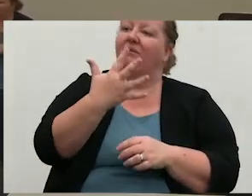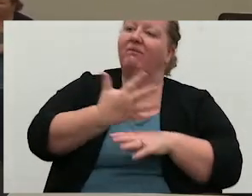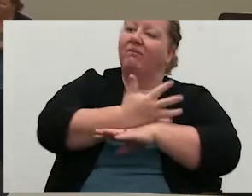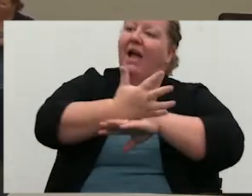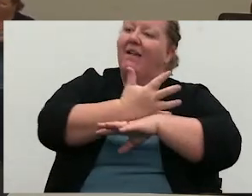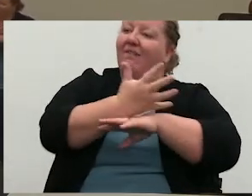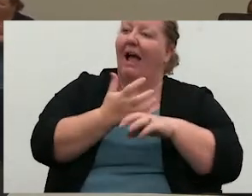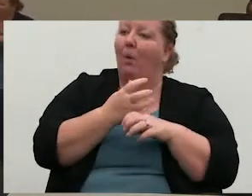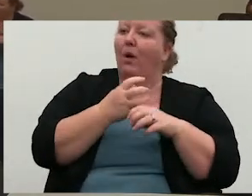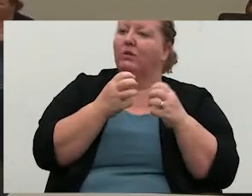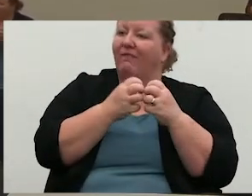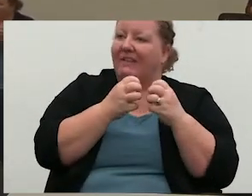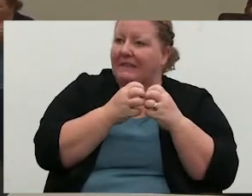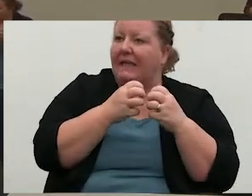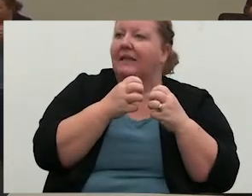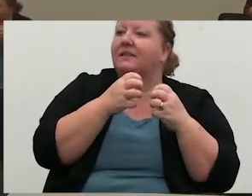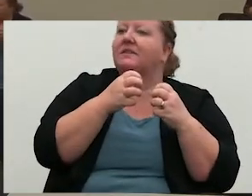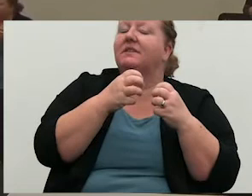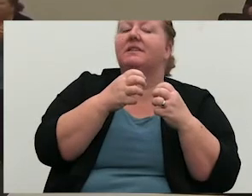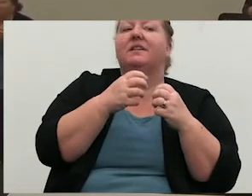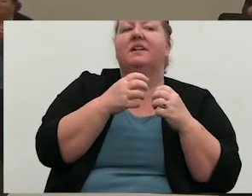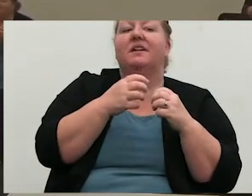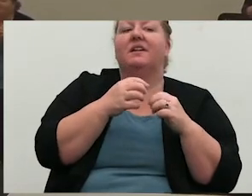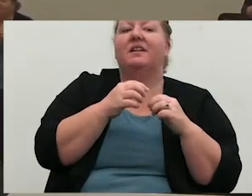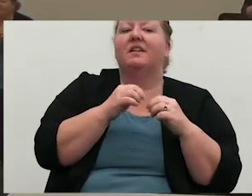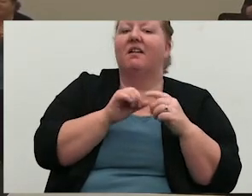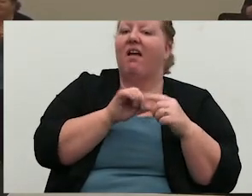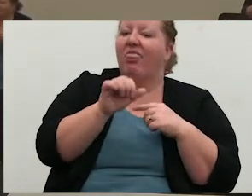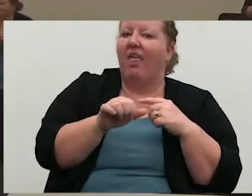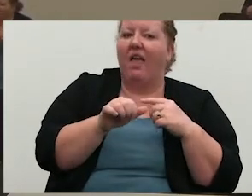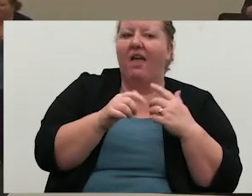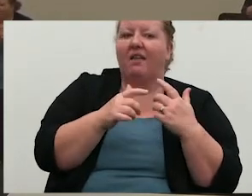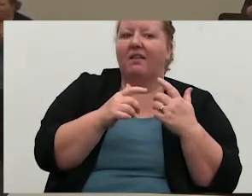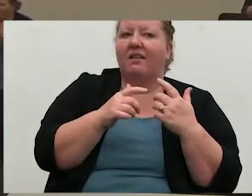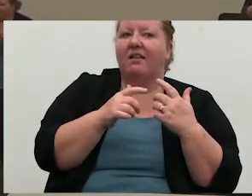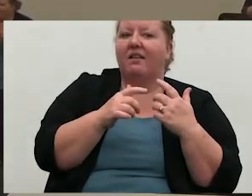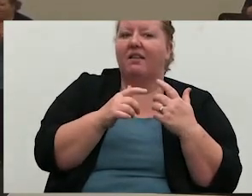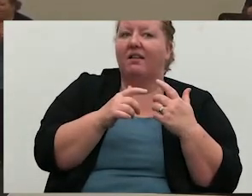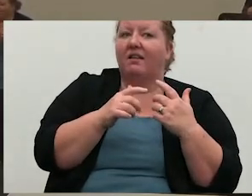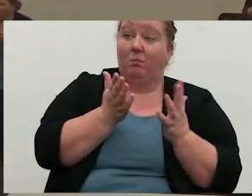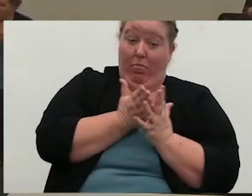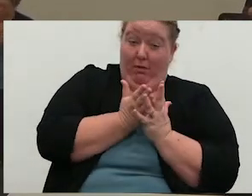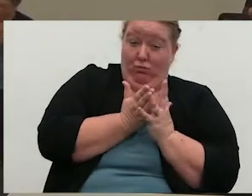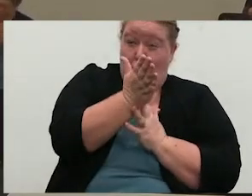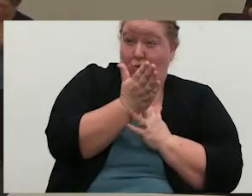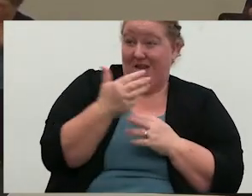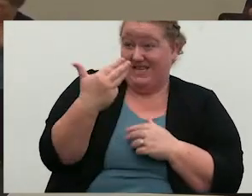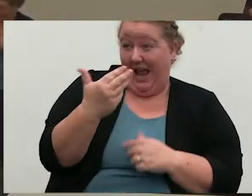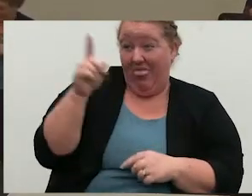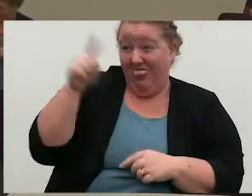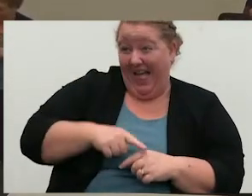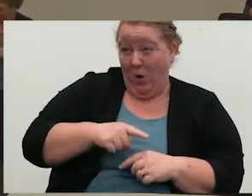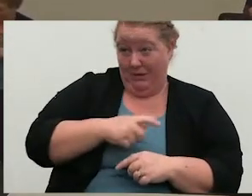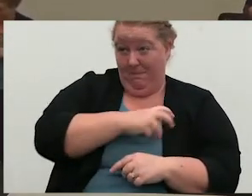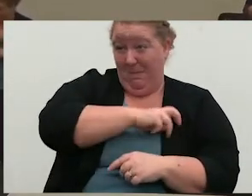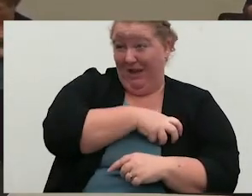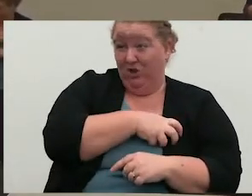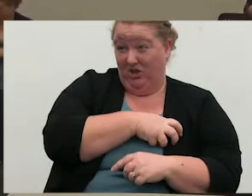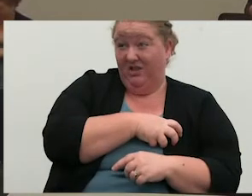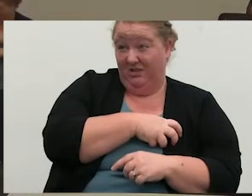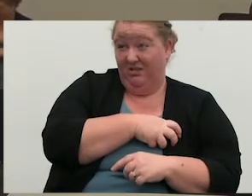hours of physics per girl. And we've now got through 9,000 badges, which means